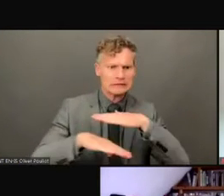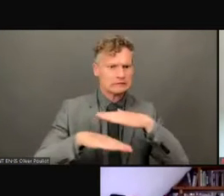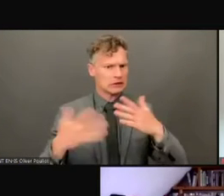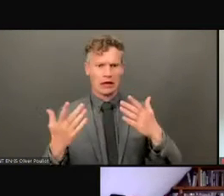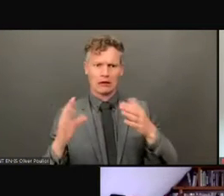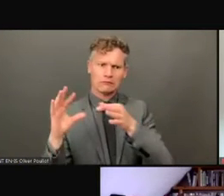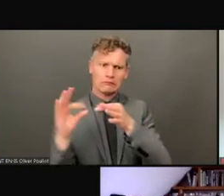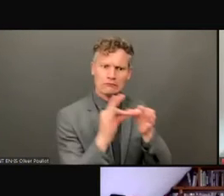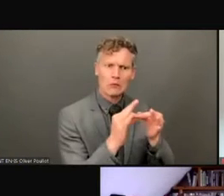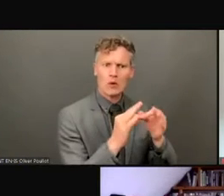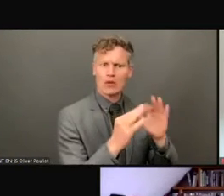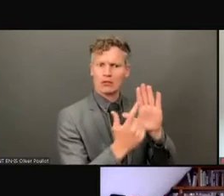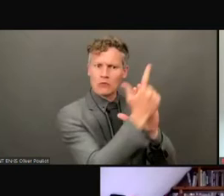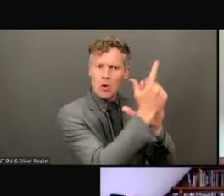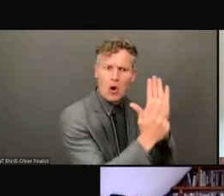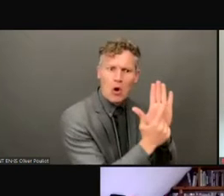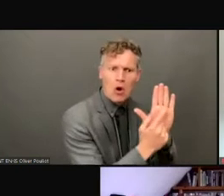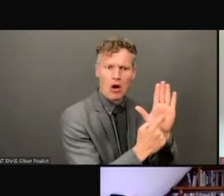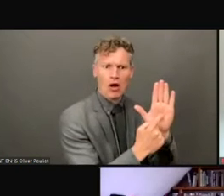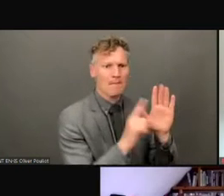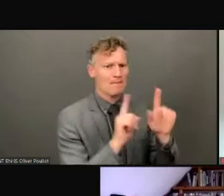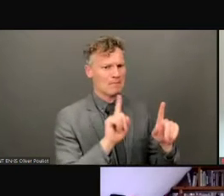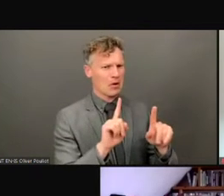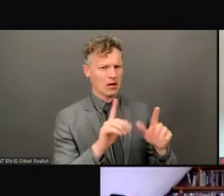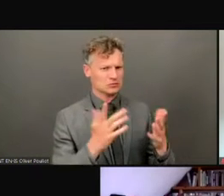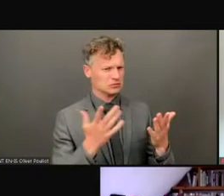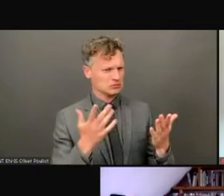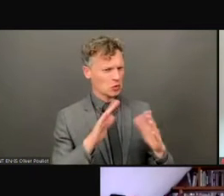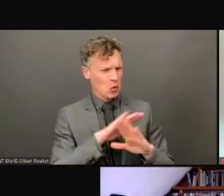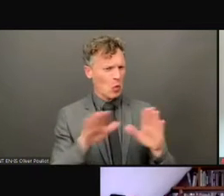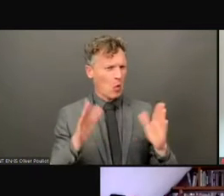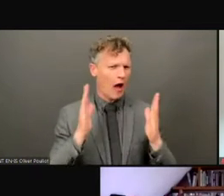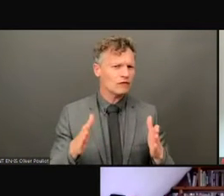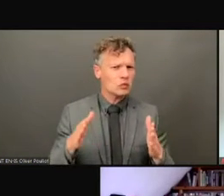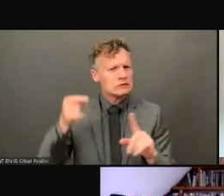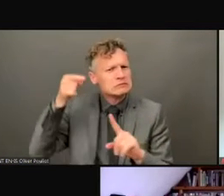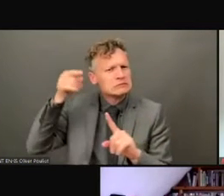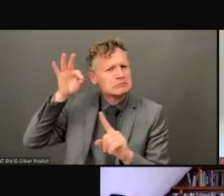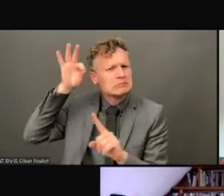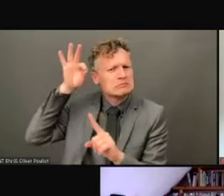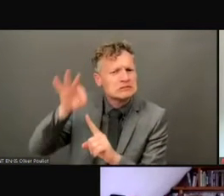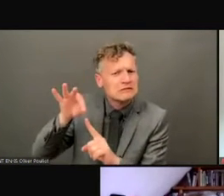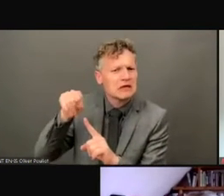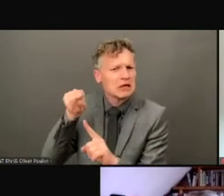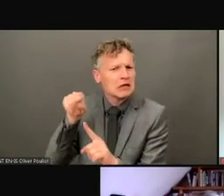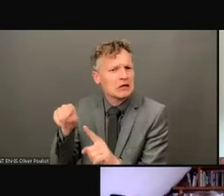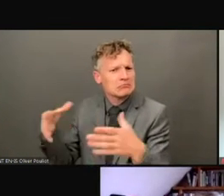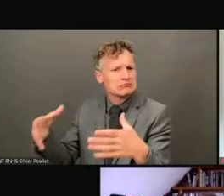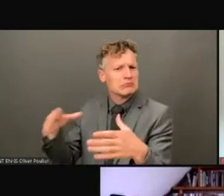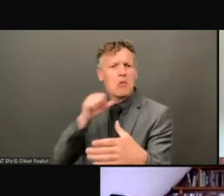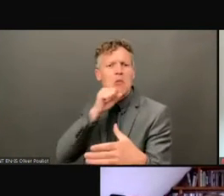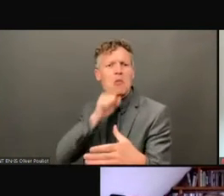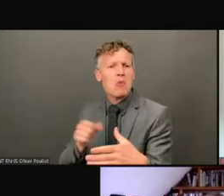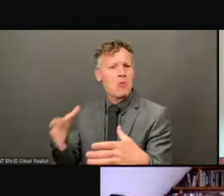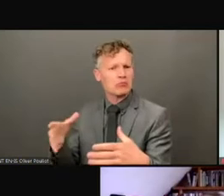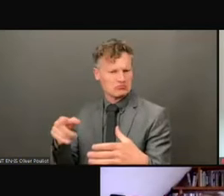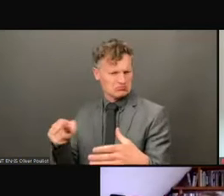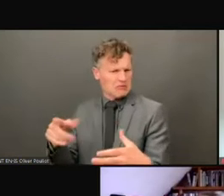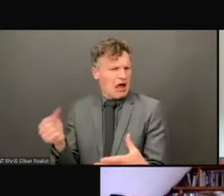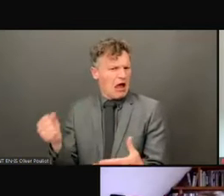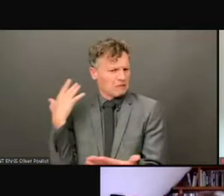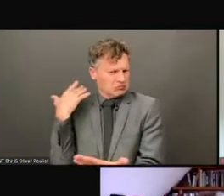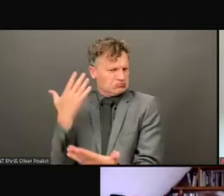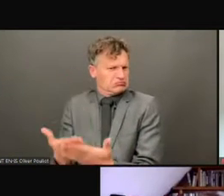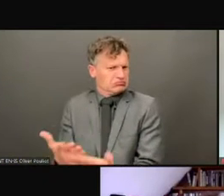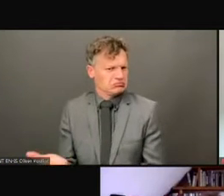persons because they already have equal access to justice. But the paper prepared by OHCHR gives